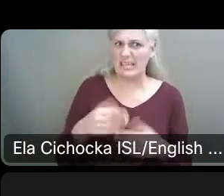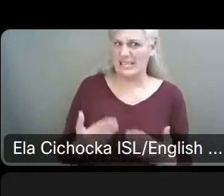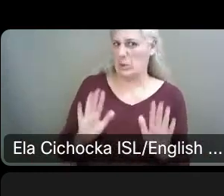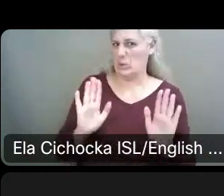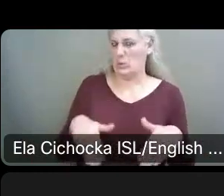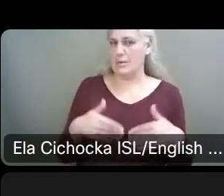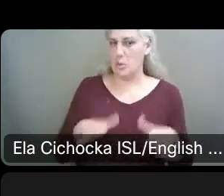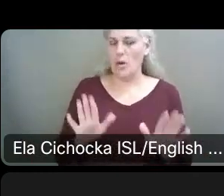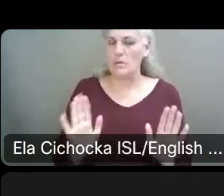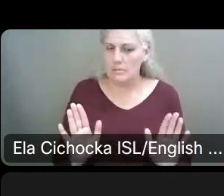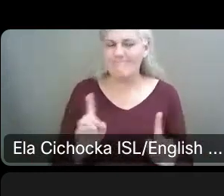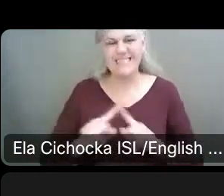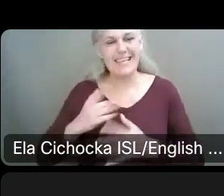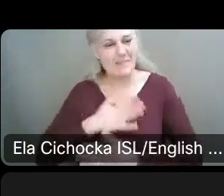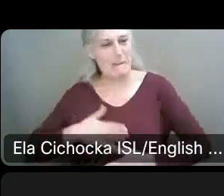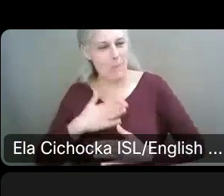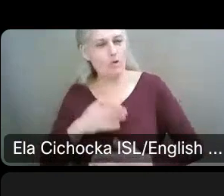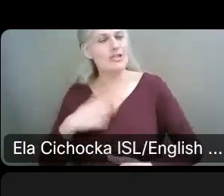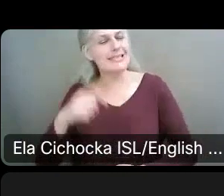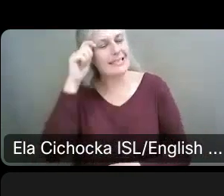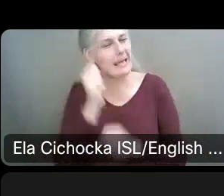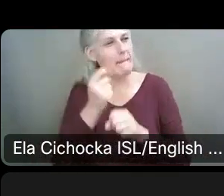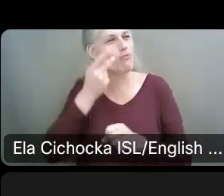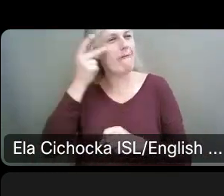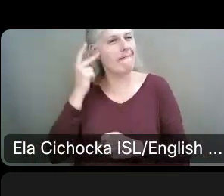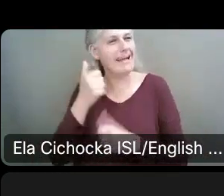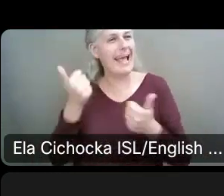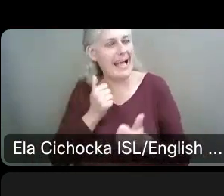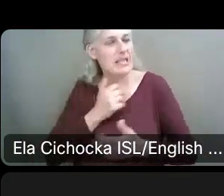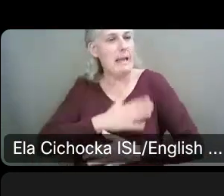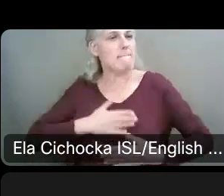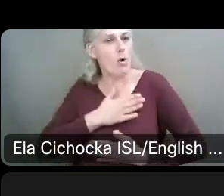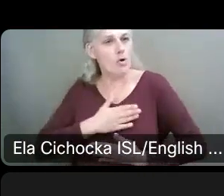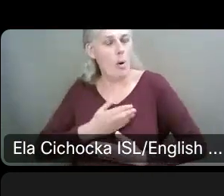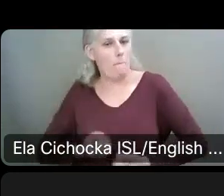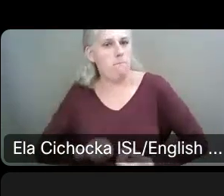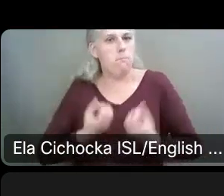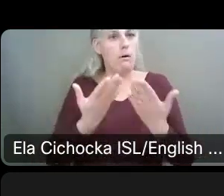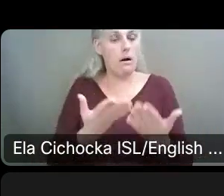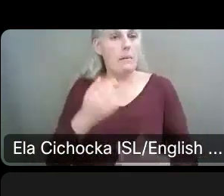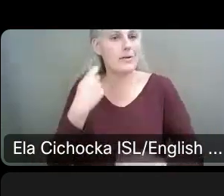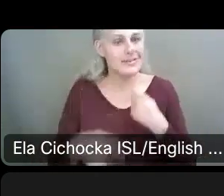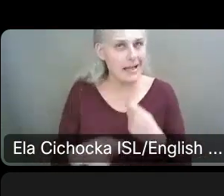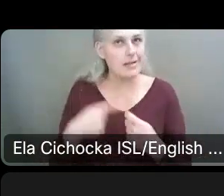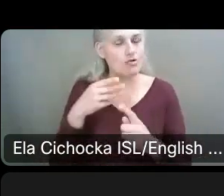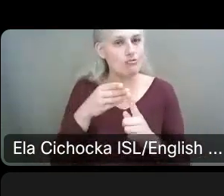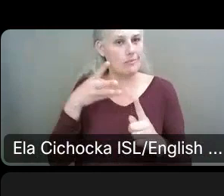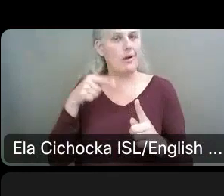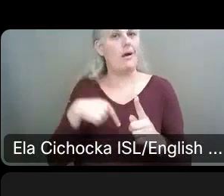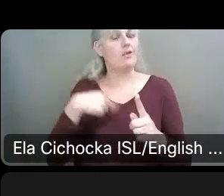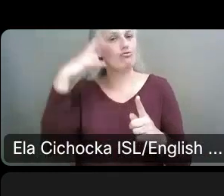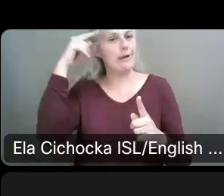now. Just reflect maybe on the emotional response, because that will tell you so much about how, the